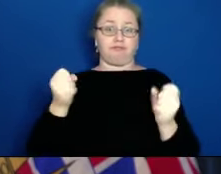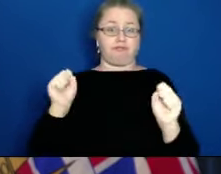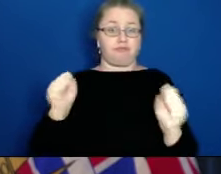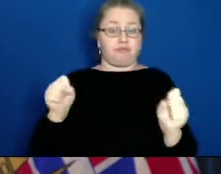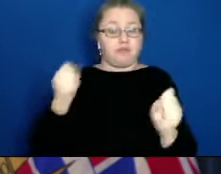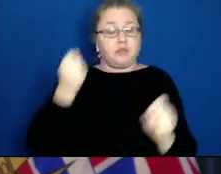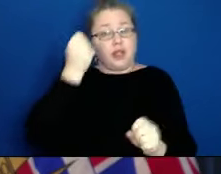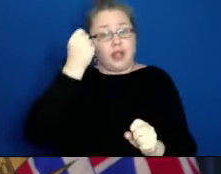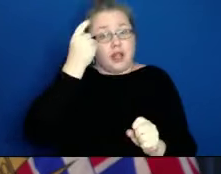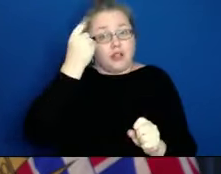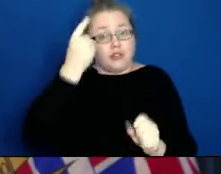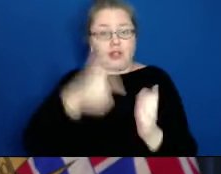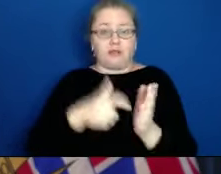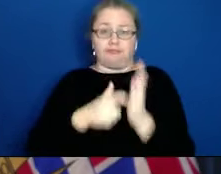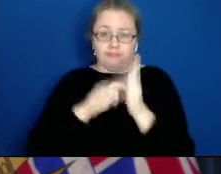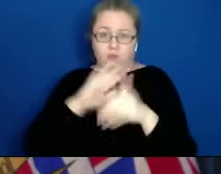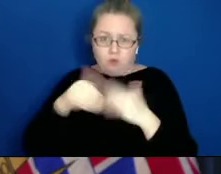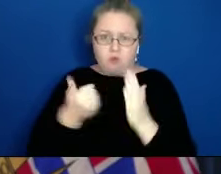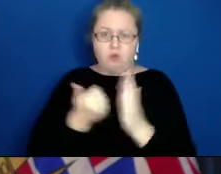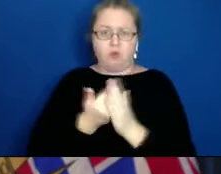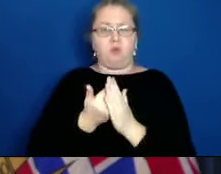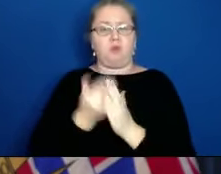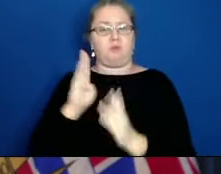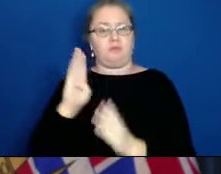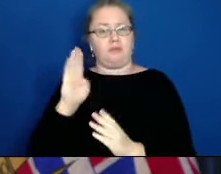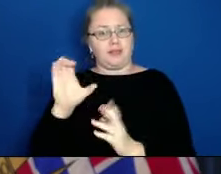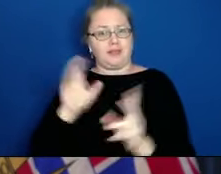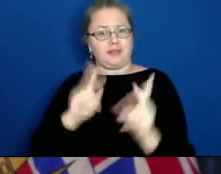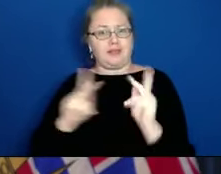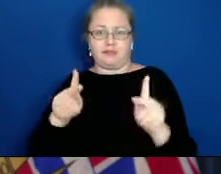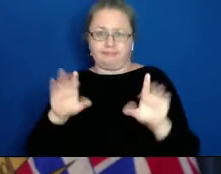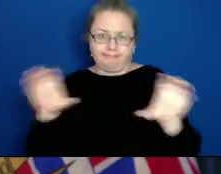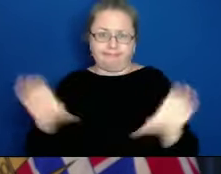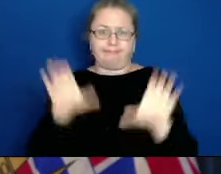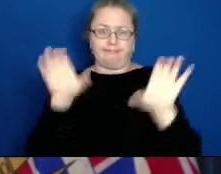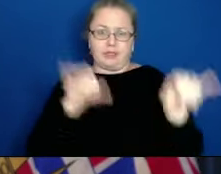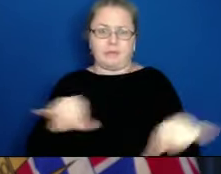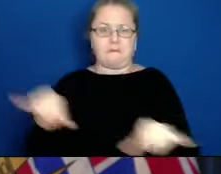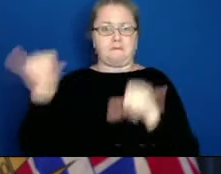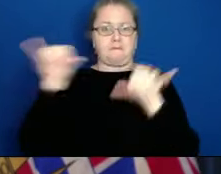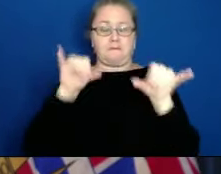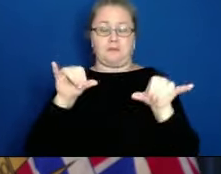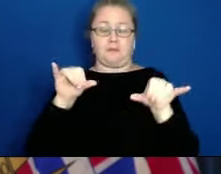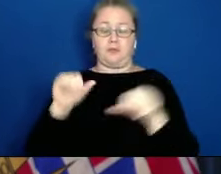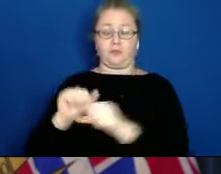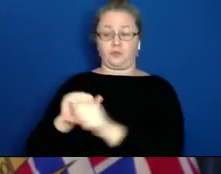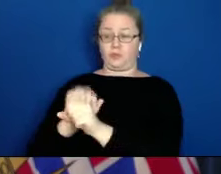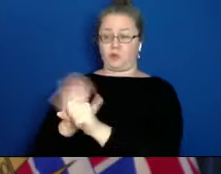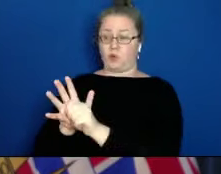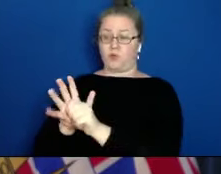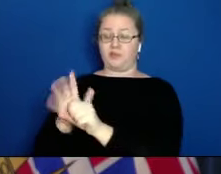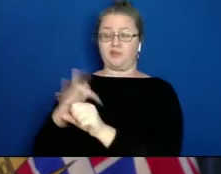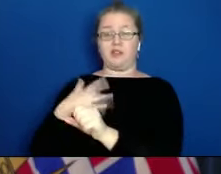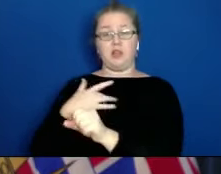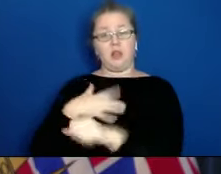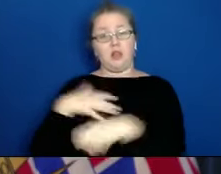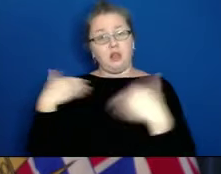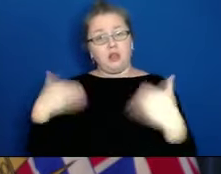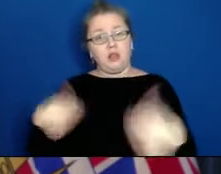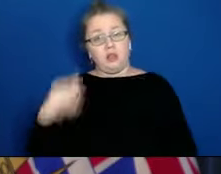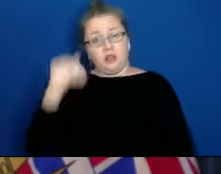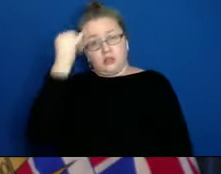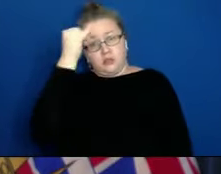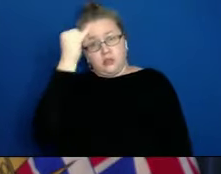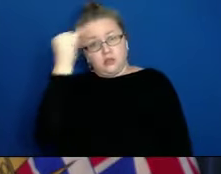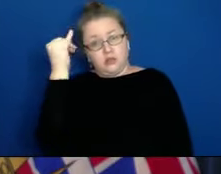COVID-19 is a virus that is proving to be a long road, this pandemic, and this is the road that we